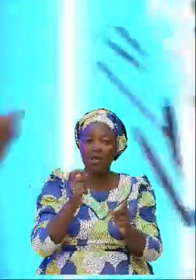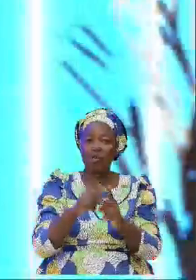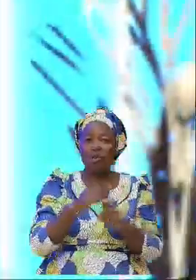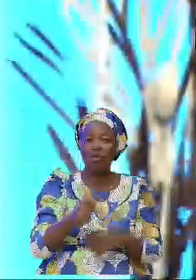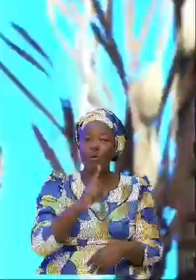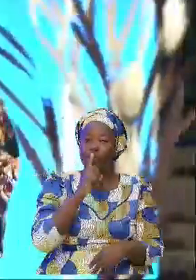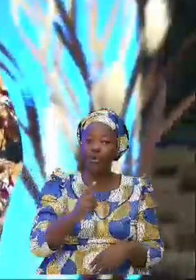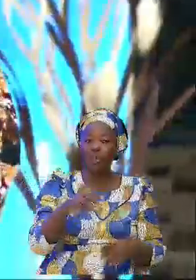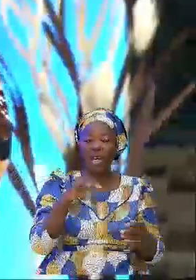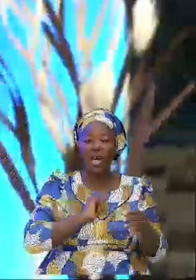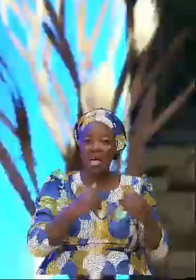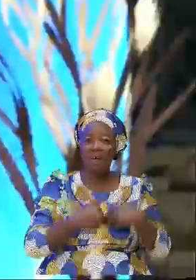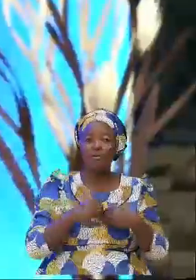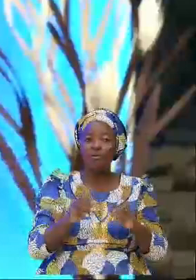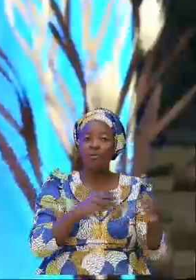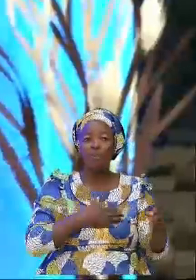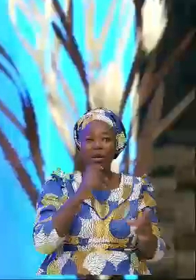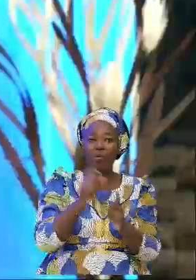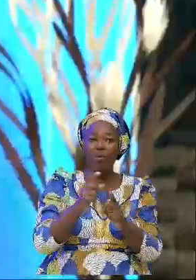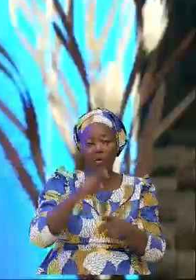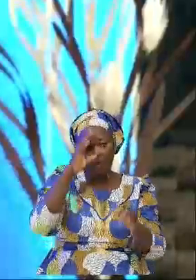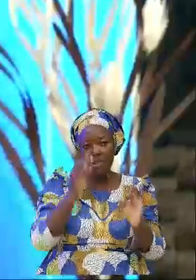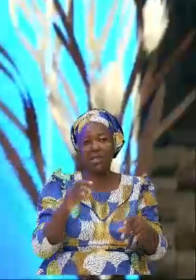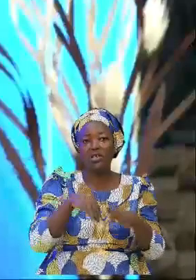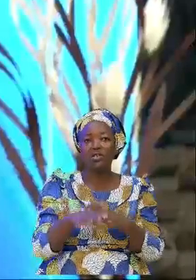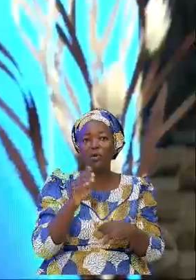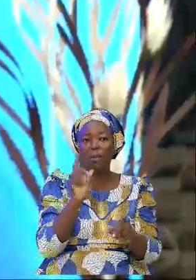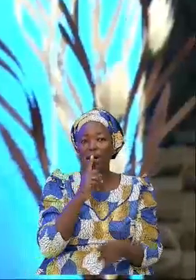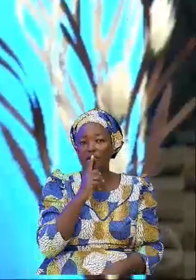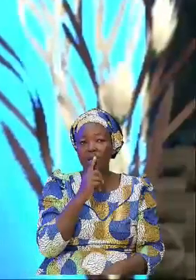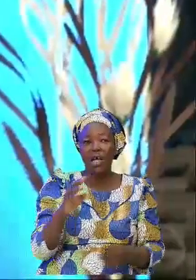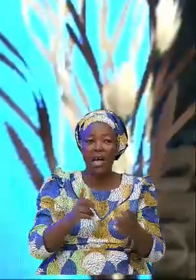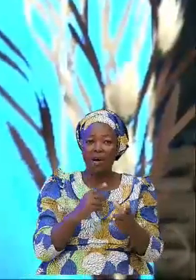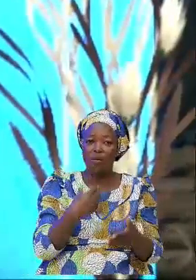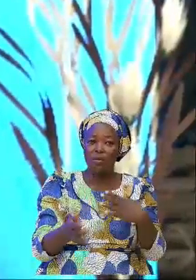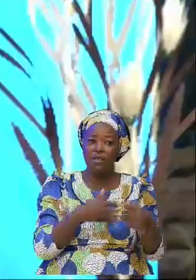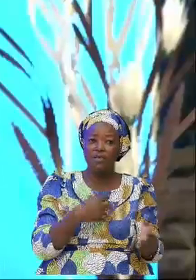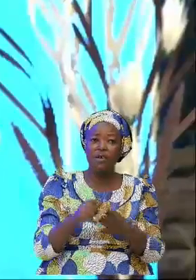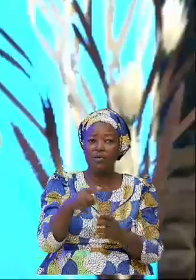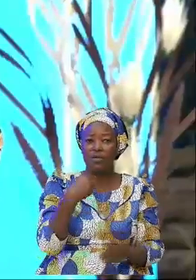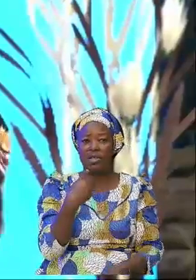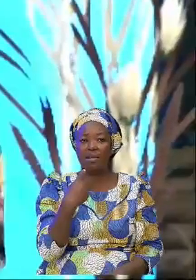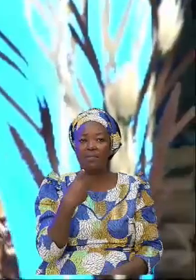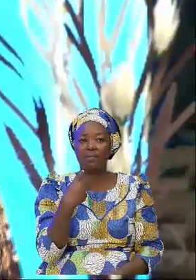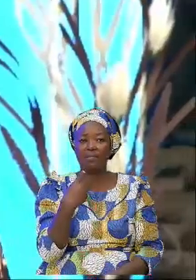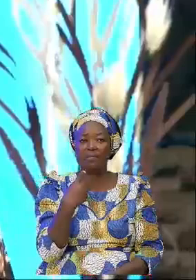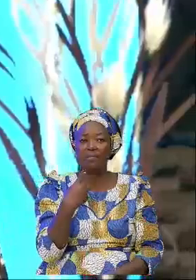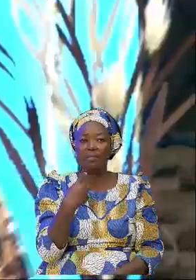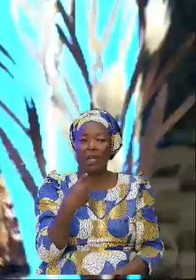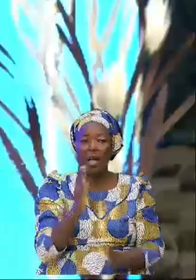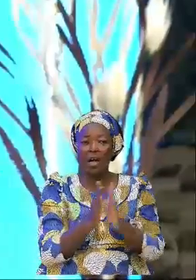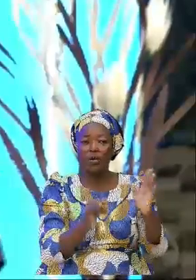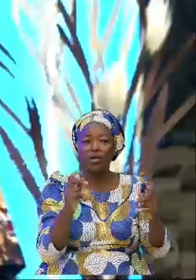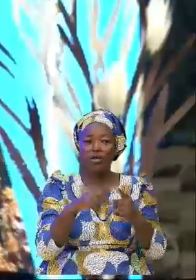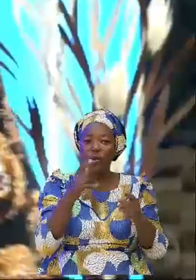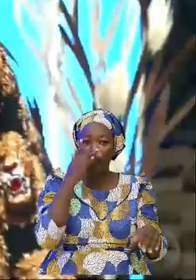of power in your mouth. It's a word of decree. I have put my word of decree in your mouth.